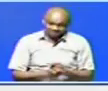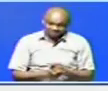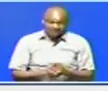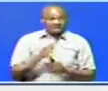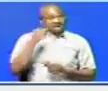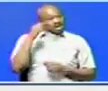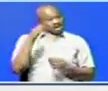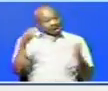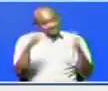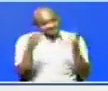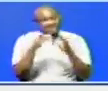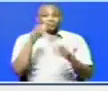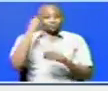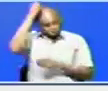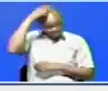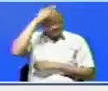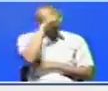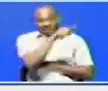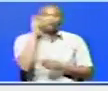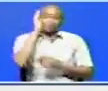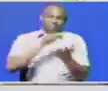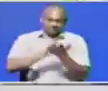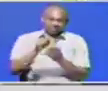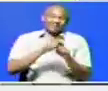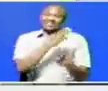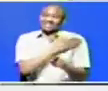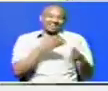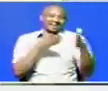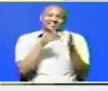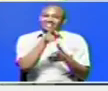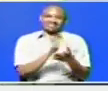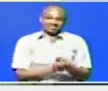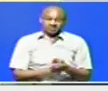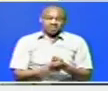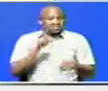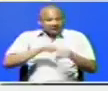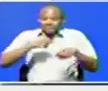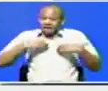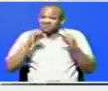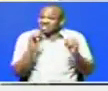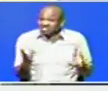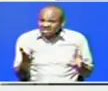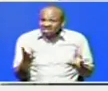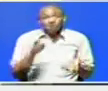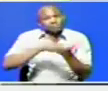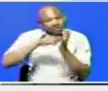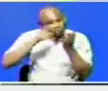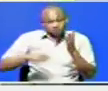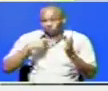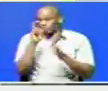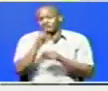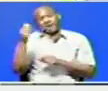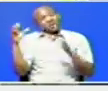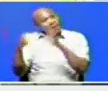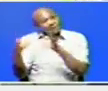print the ballot papers despite strong opposition from NASA. We don't have the time. If we choose that we are going to use another company, then